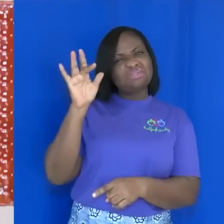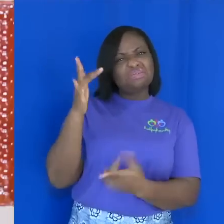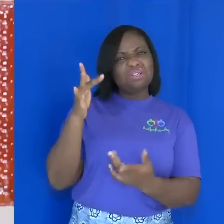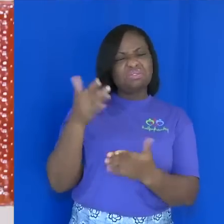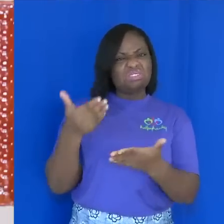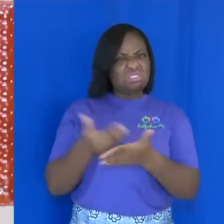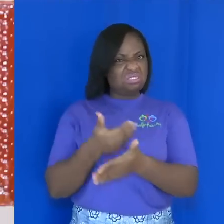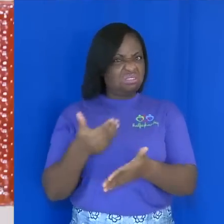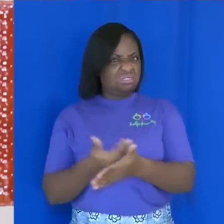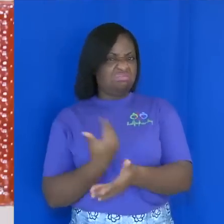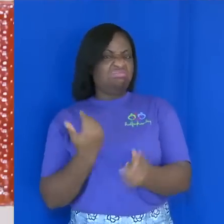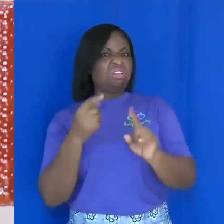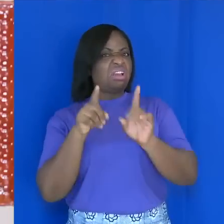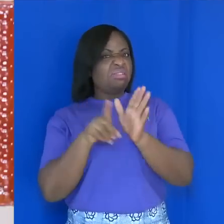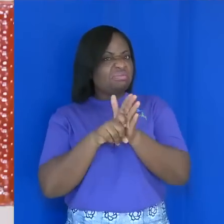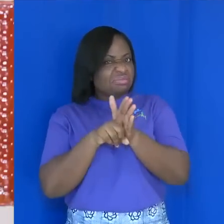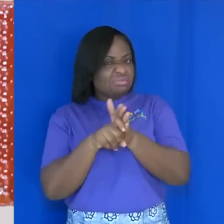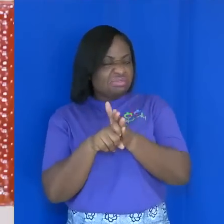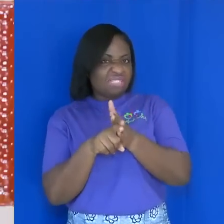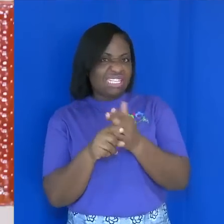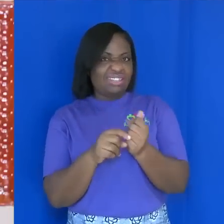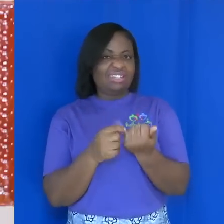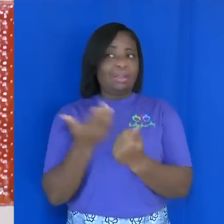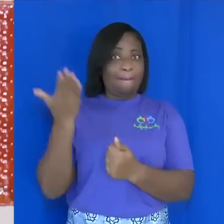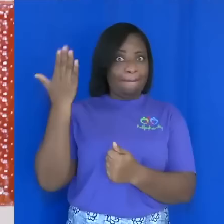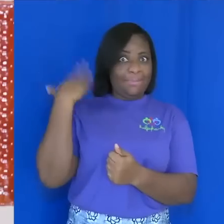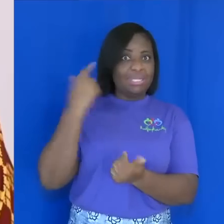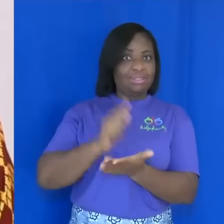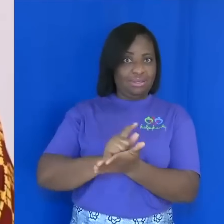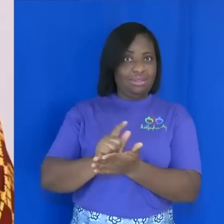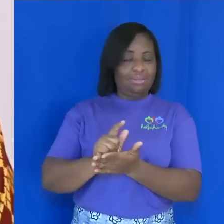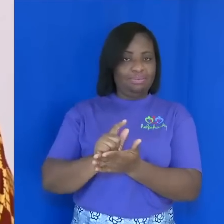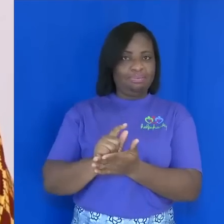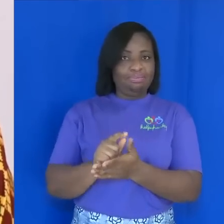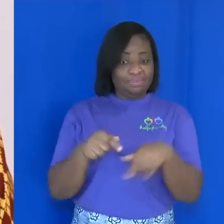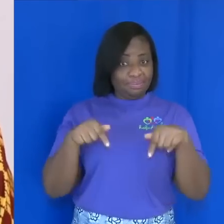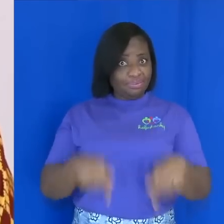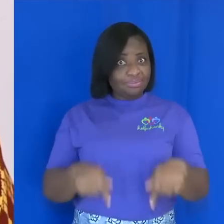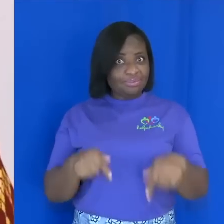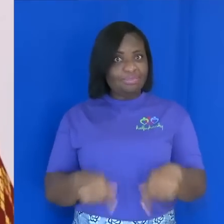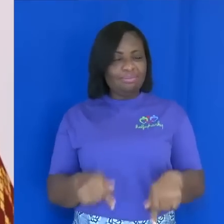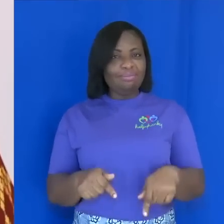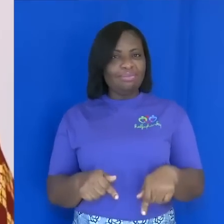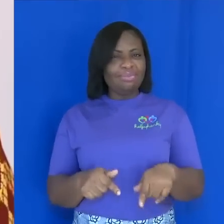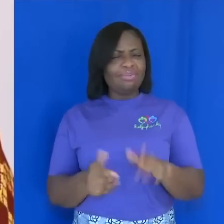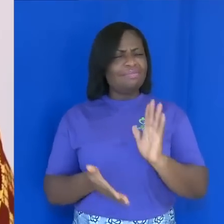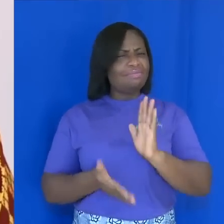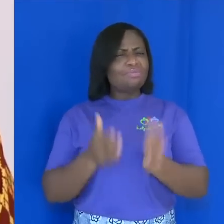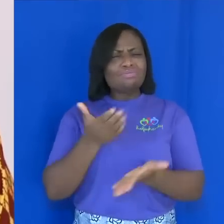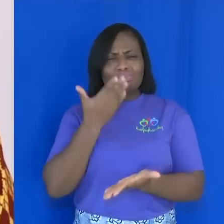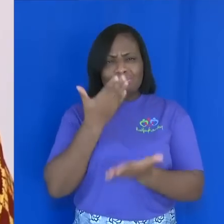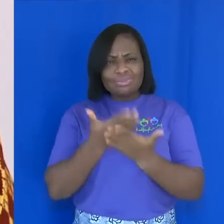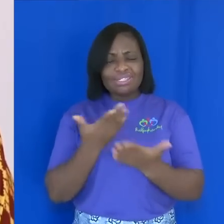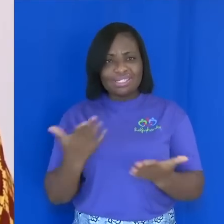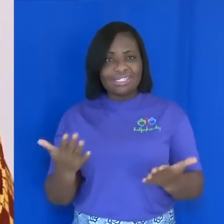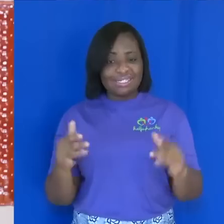new cases per day in the course of last week. This is in sharp contrast with what is